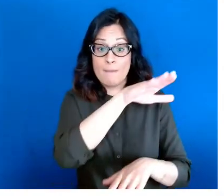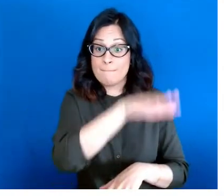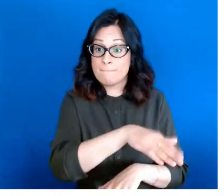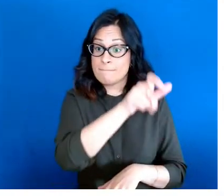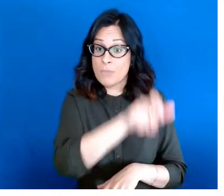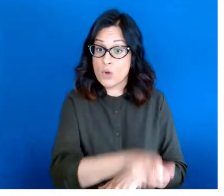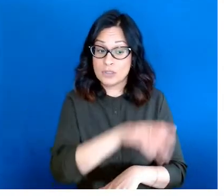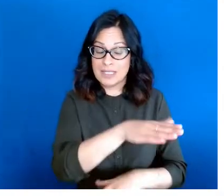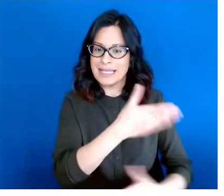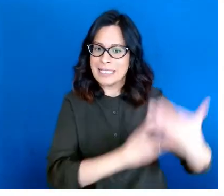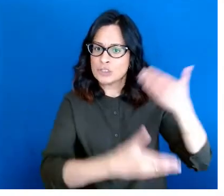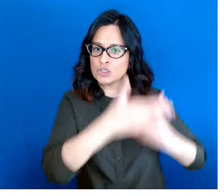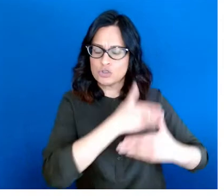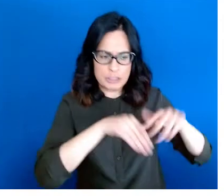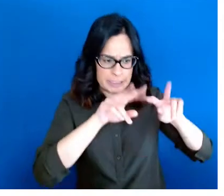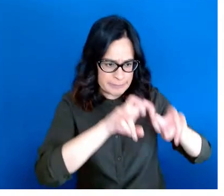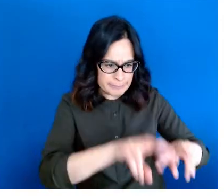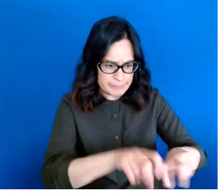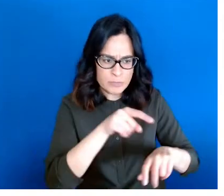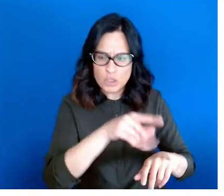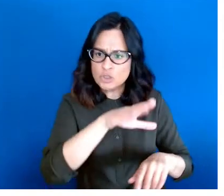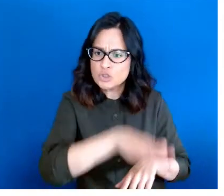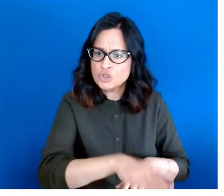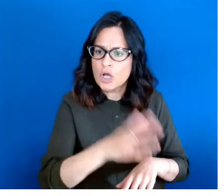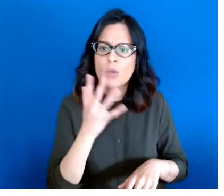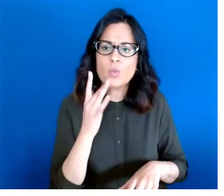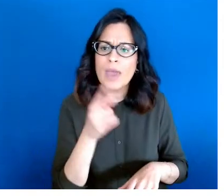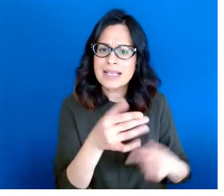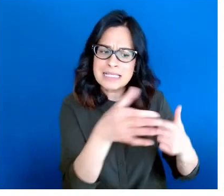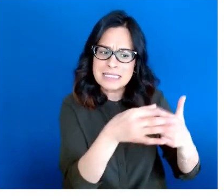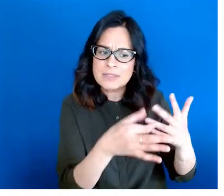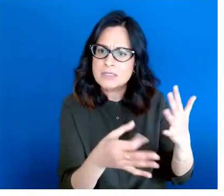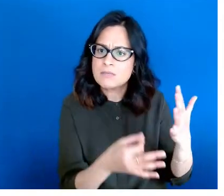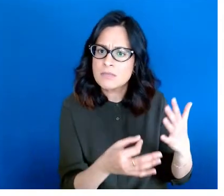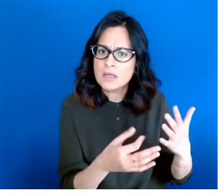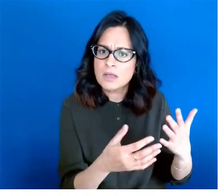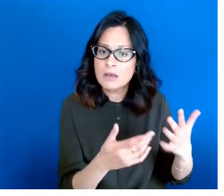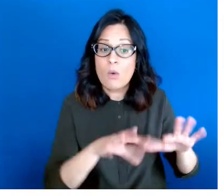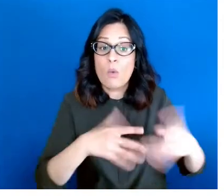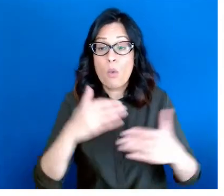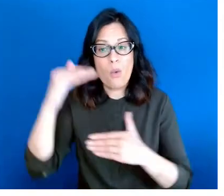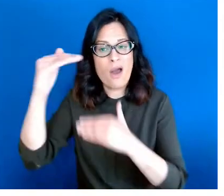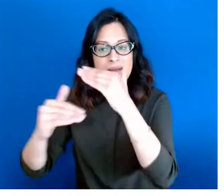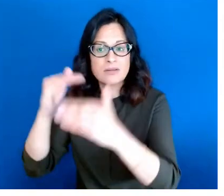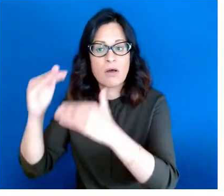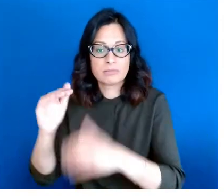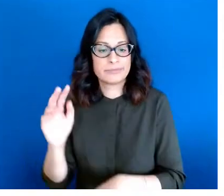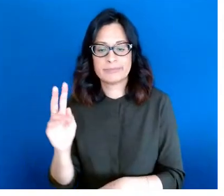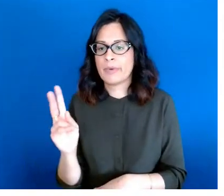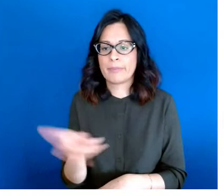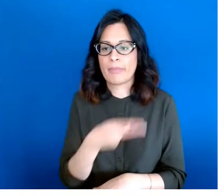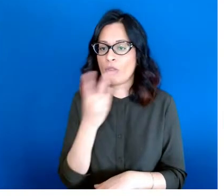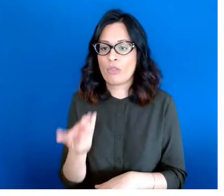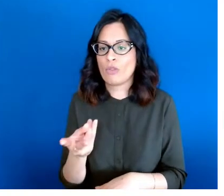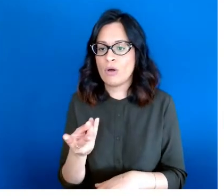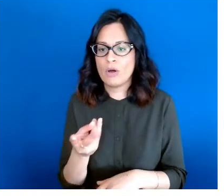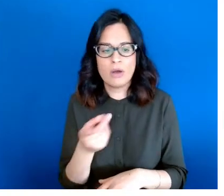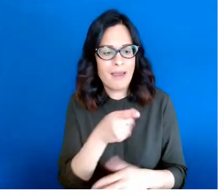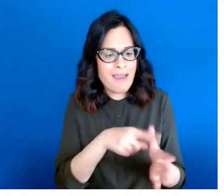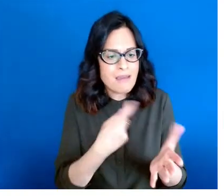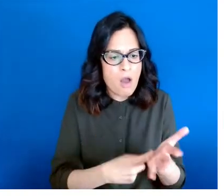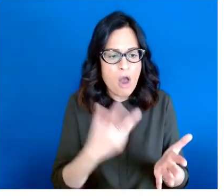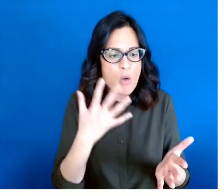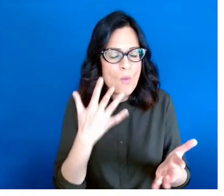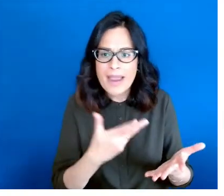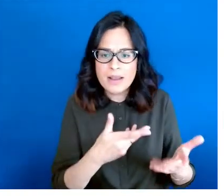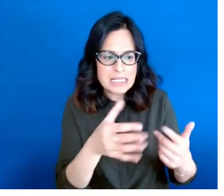when children have symptoms, or adults for that matter, have symptoms of allergic rhinitis, because that'll give